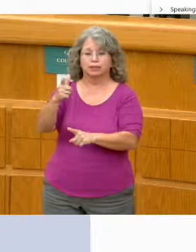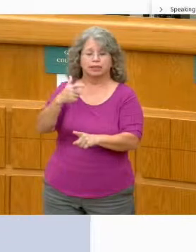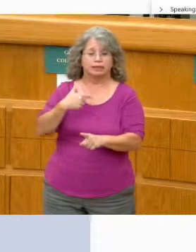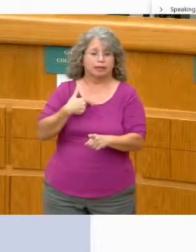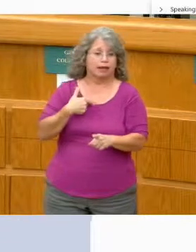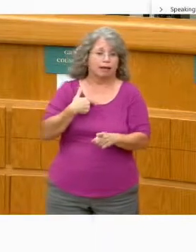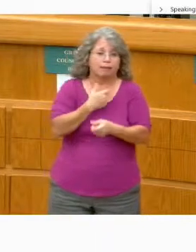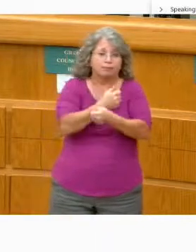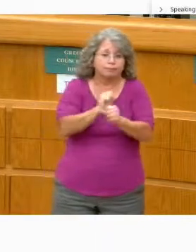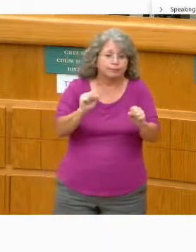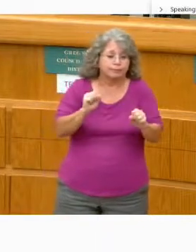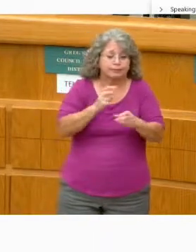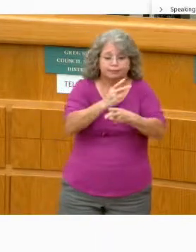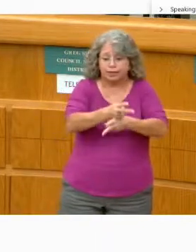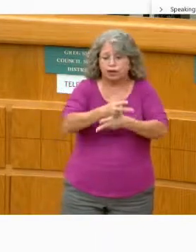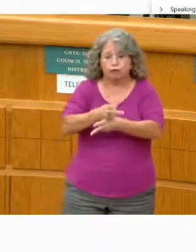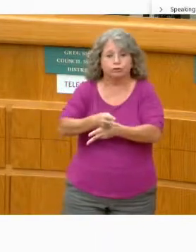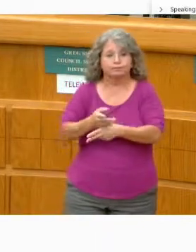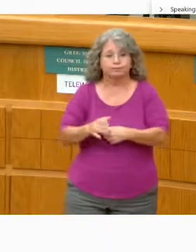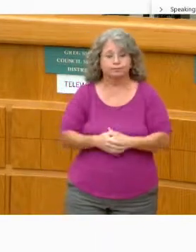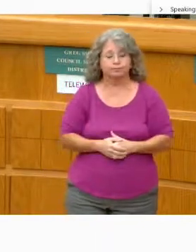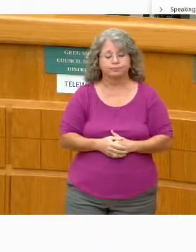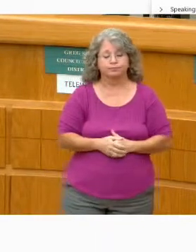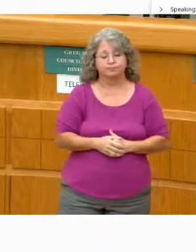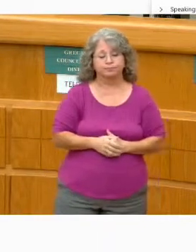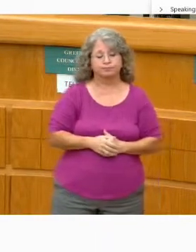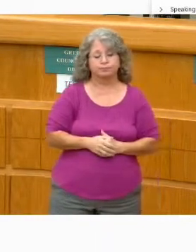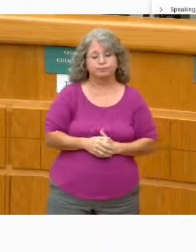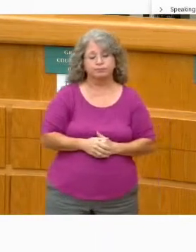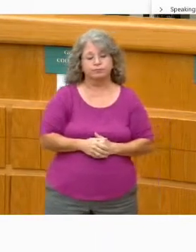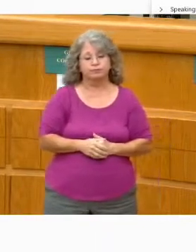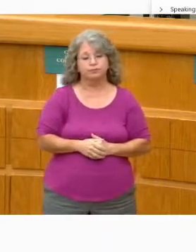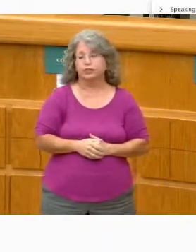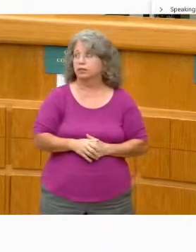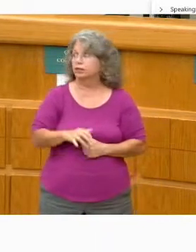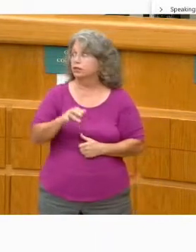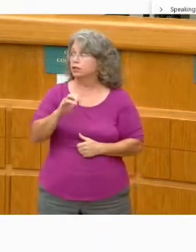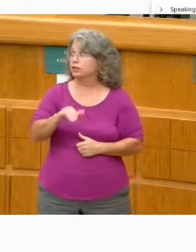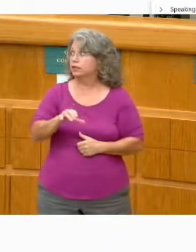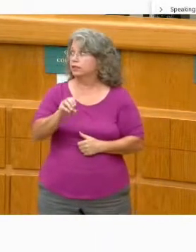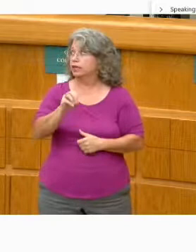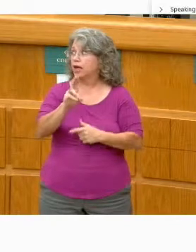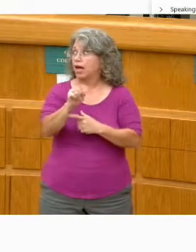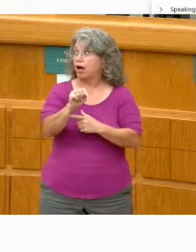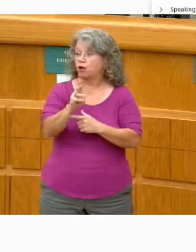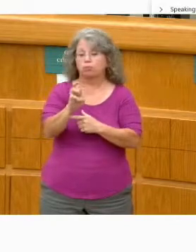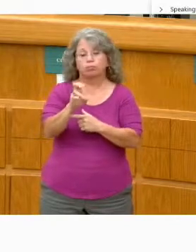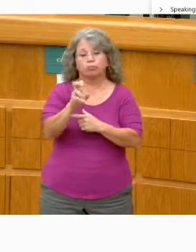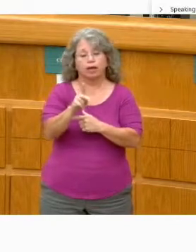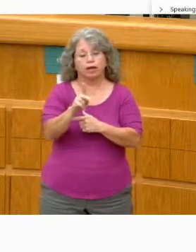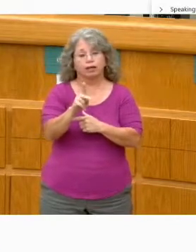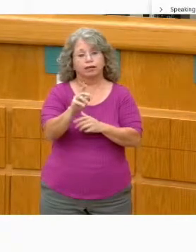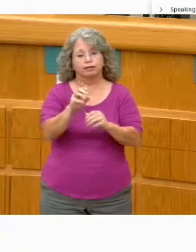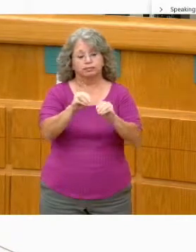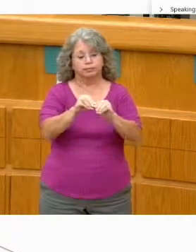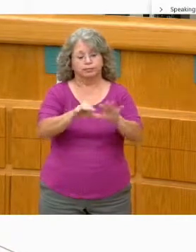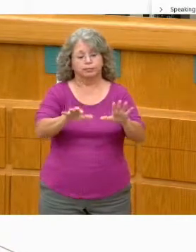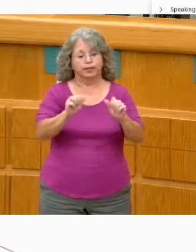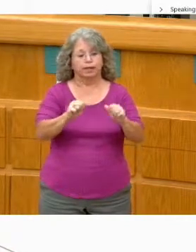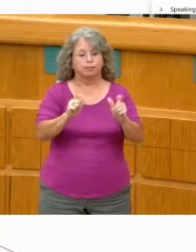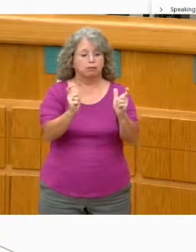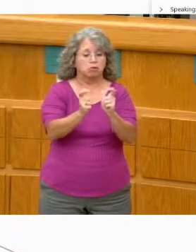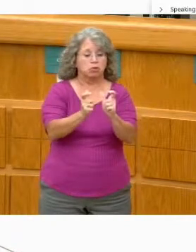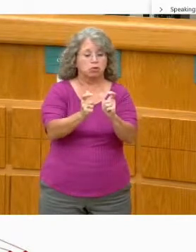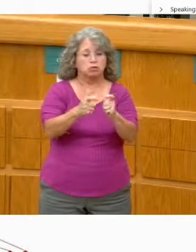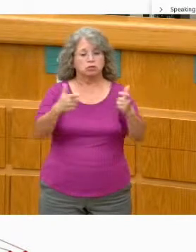was following them. Let's see, moving forward. So this is an outbreak. An outbreak can be large